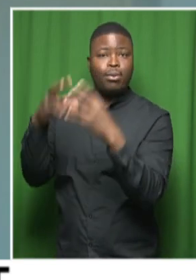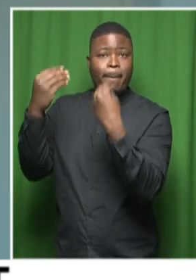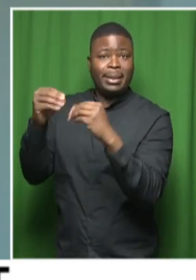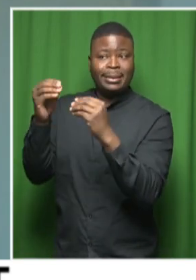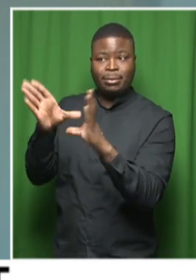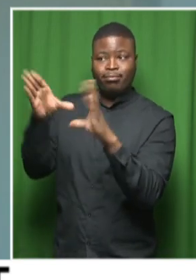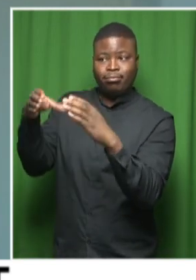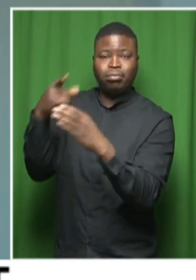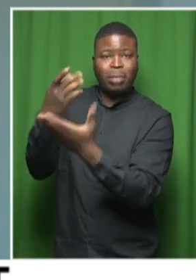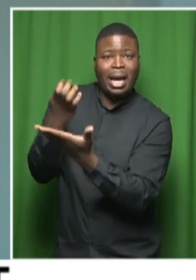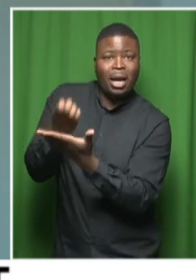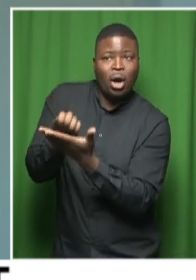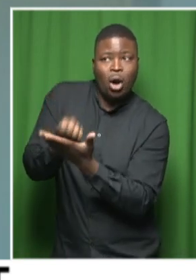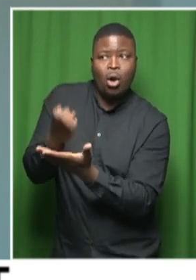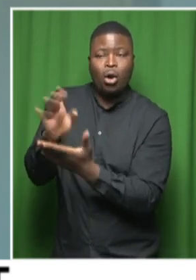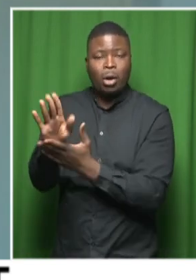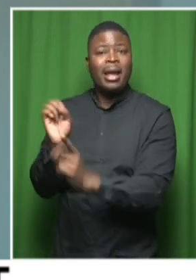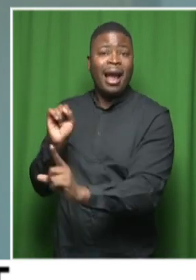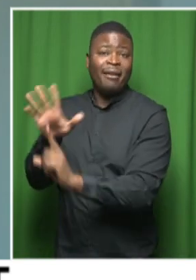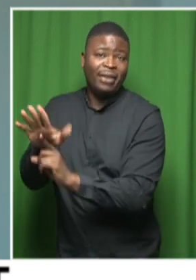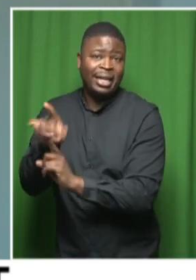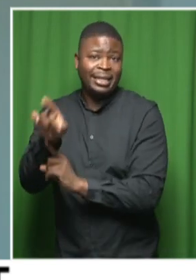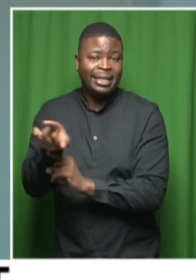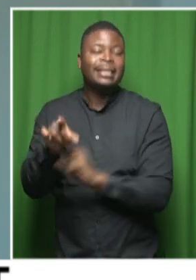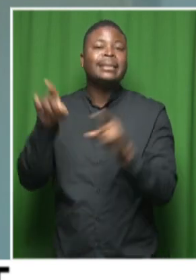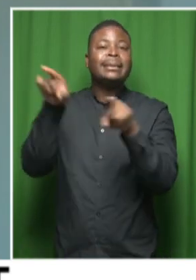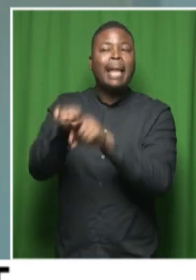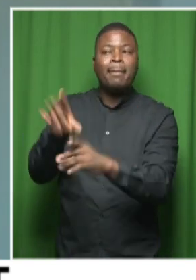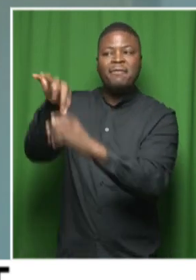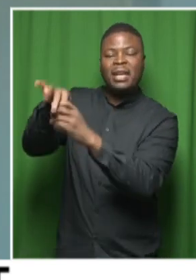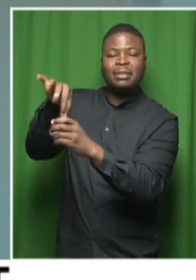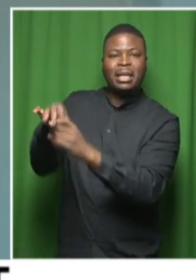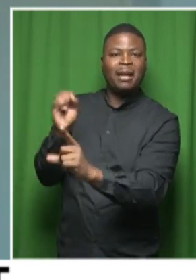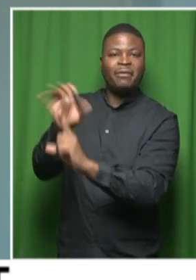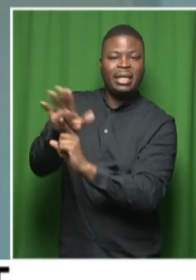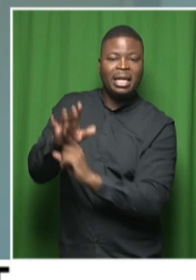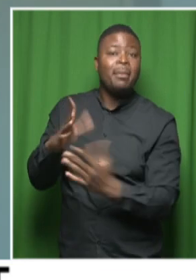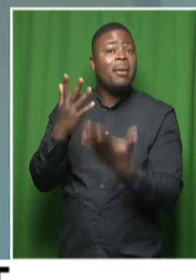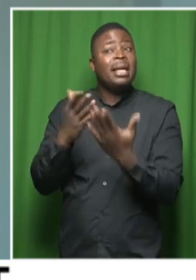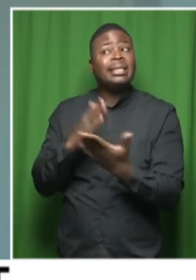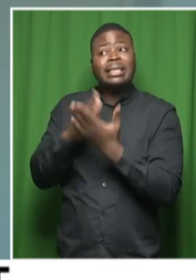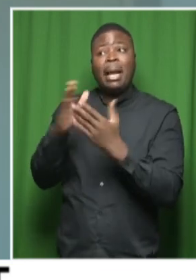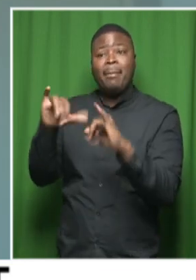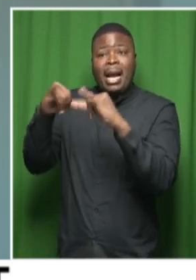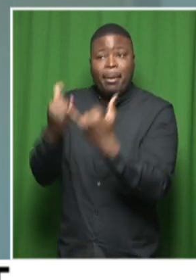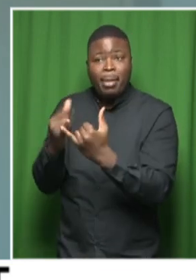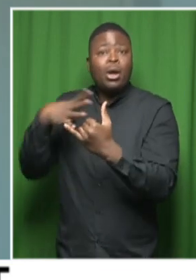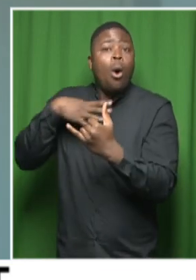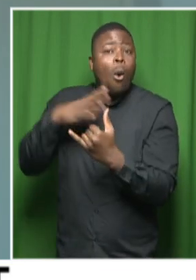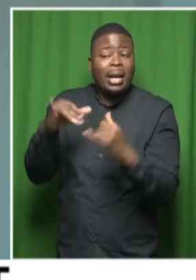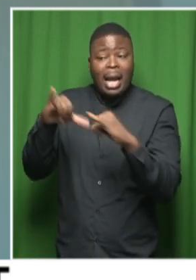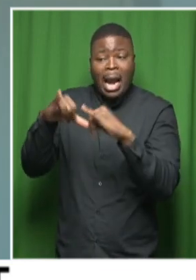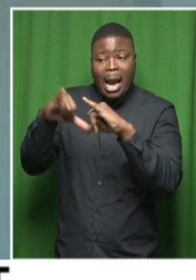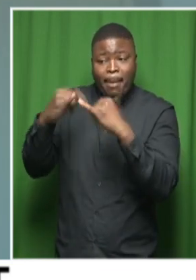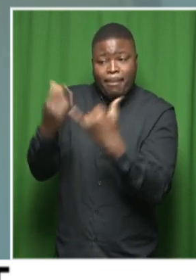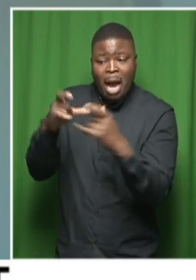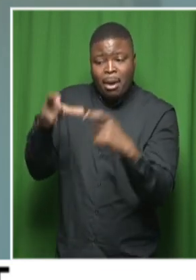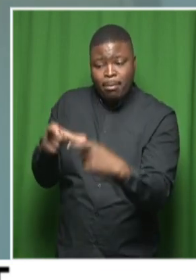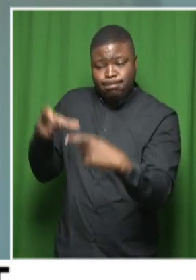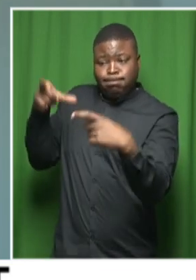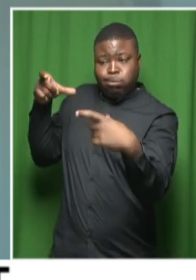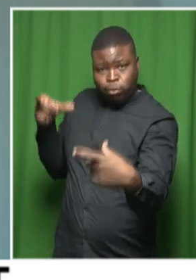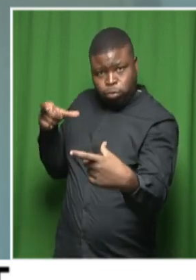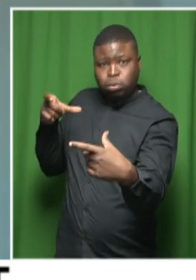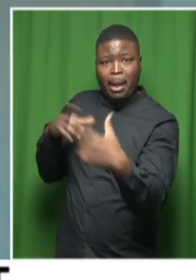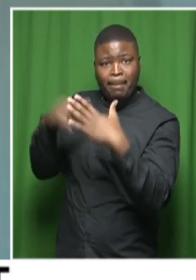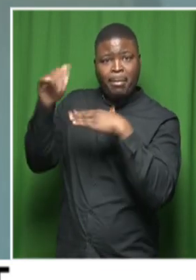that even private sectors who are thinking, private sector companies who are thinking of expanding their firms